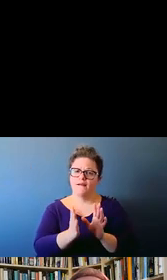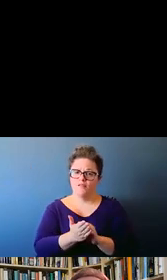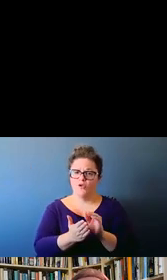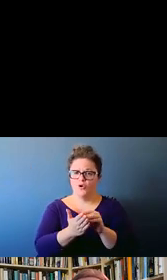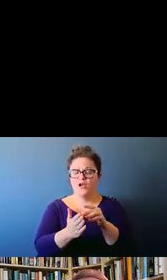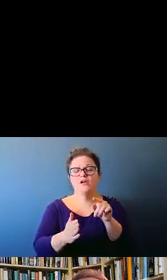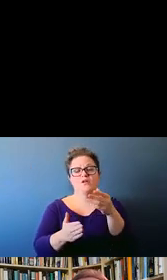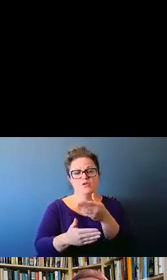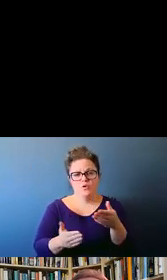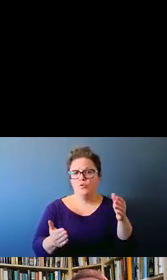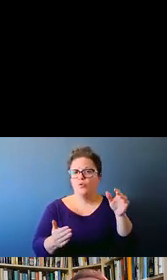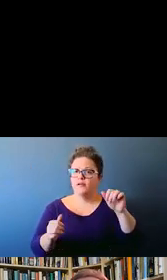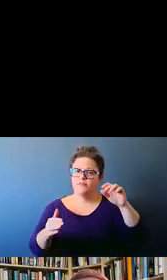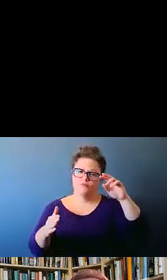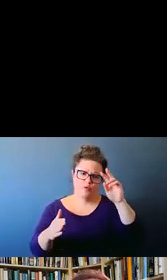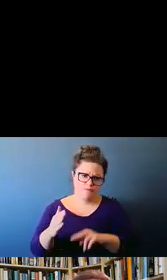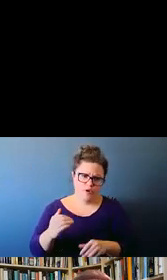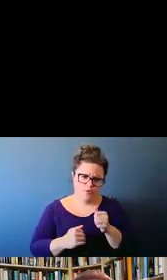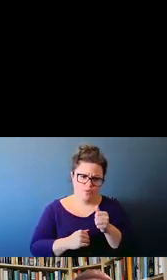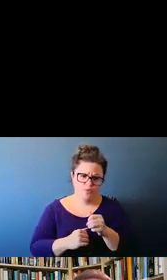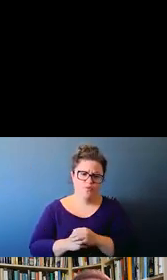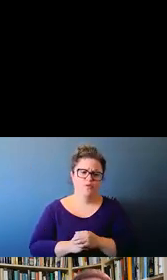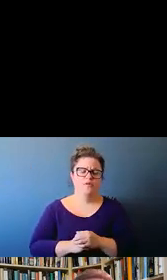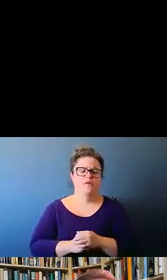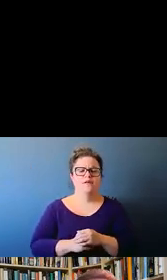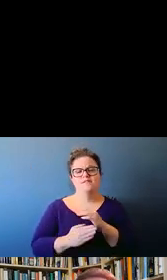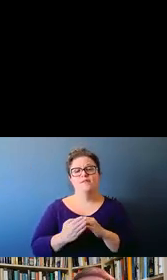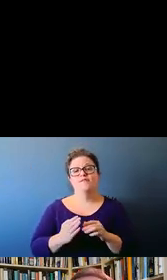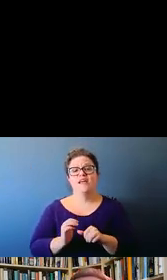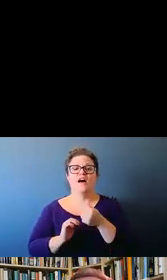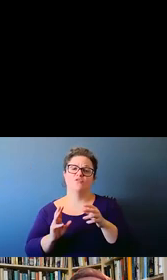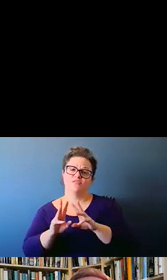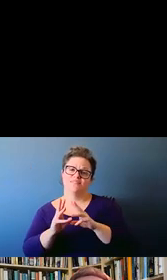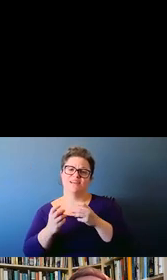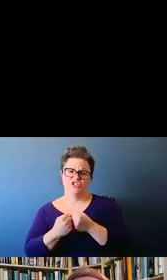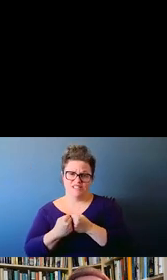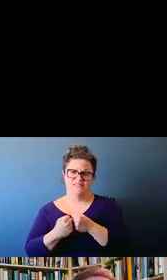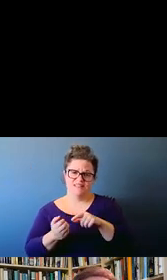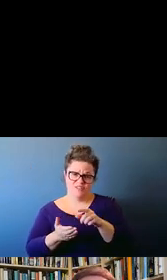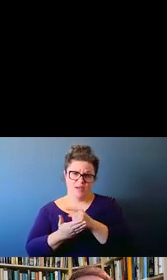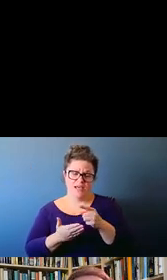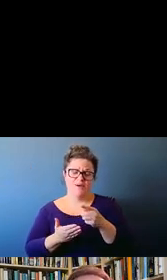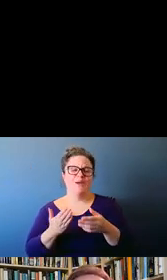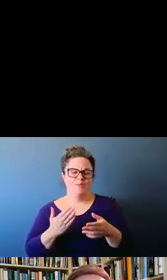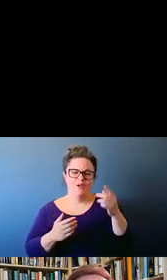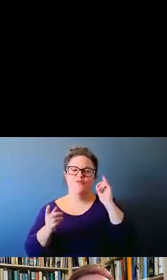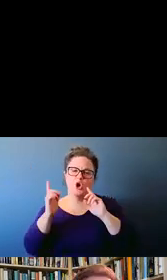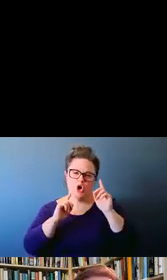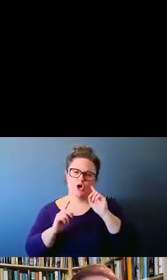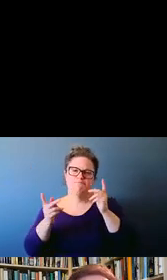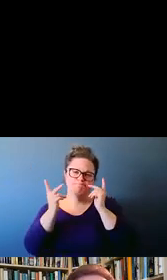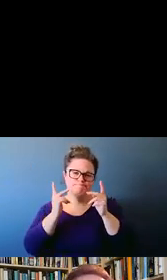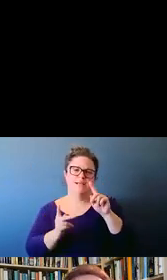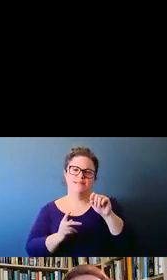review. And in some of the other sessions this week in the UM Essentials, you probably heard some of these tips already for remote learning.